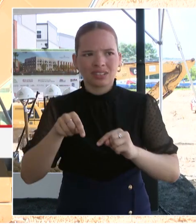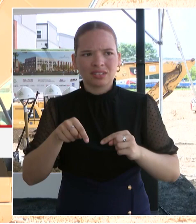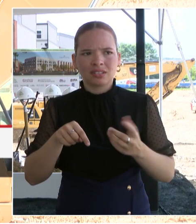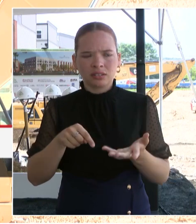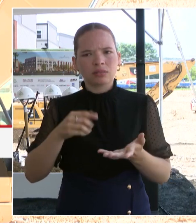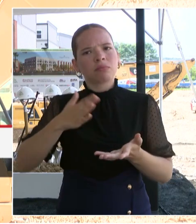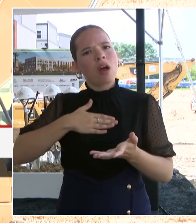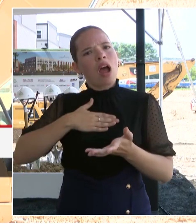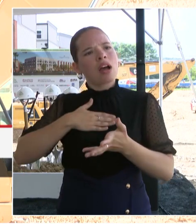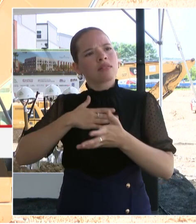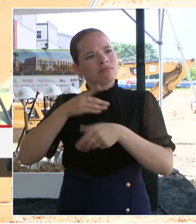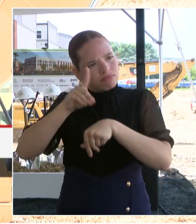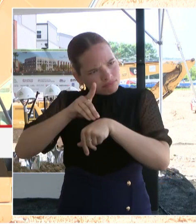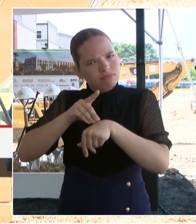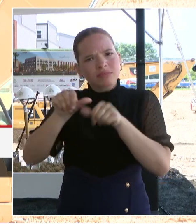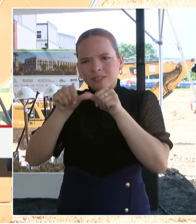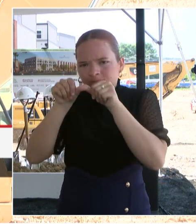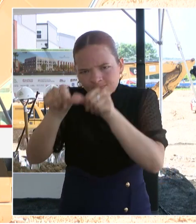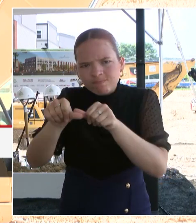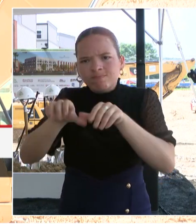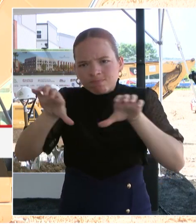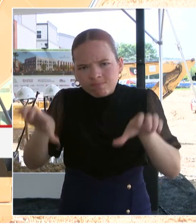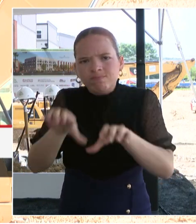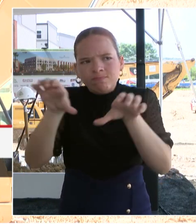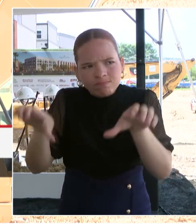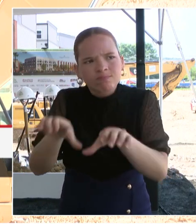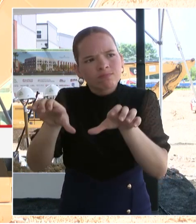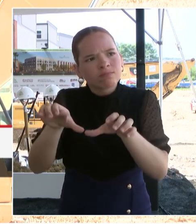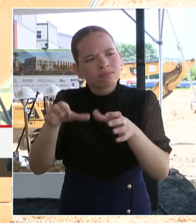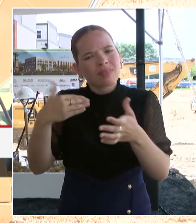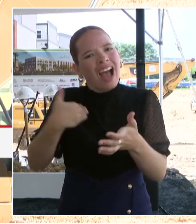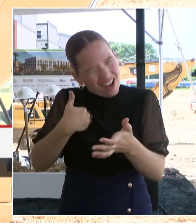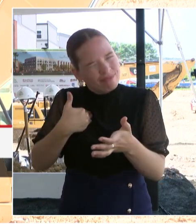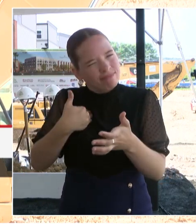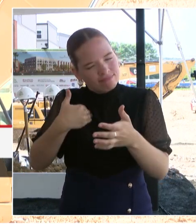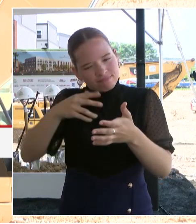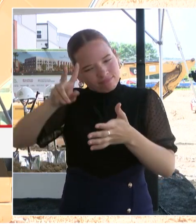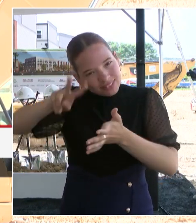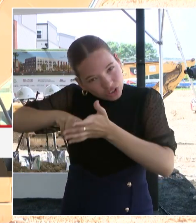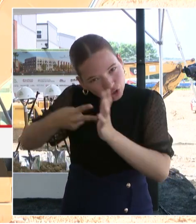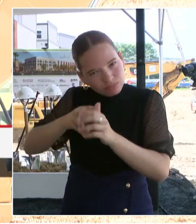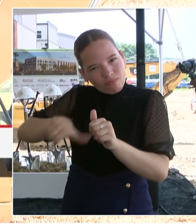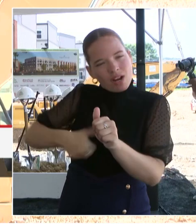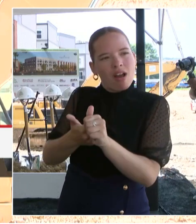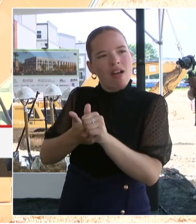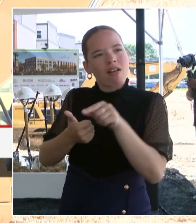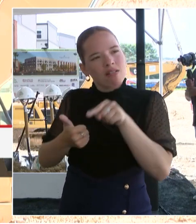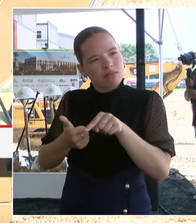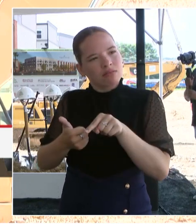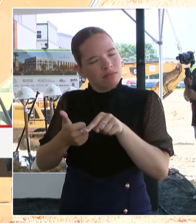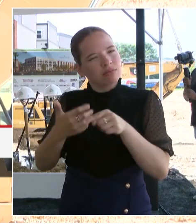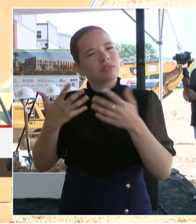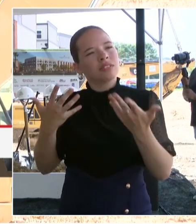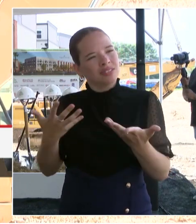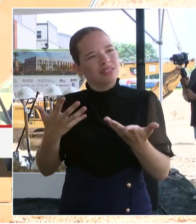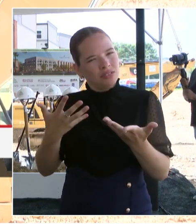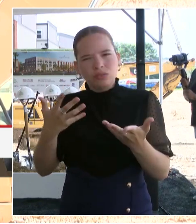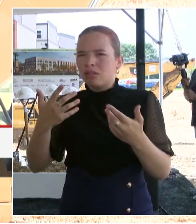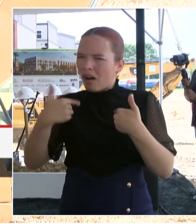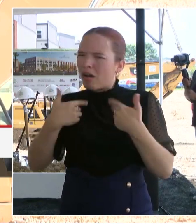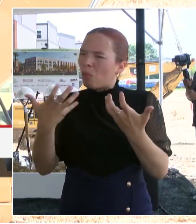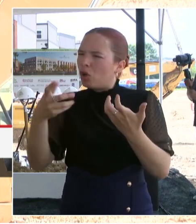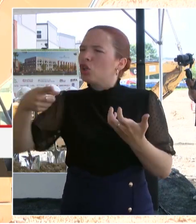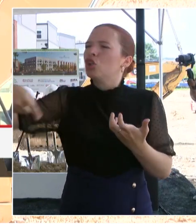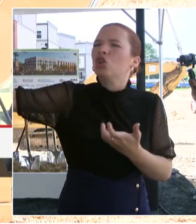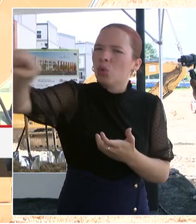be intentional. So I invite you all to be intentional in our lives and in our work to continue the transformation of our city. And now I